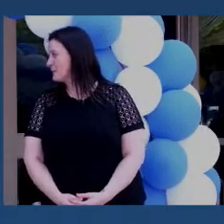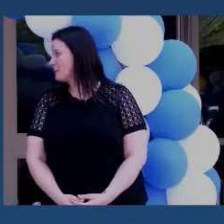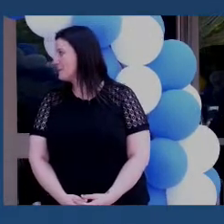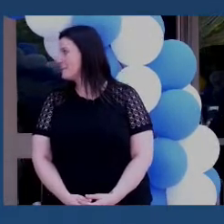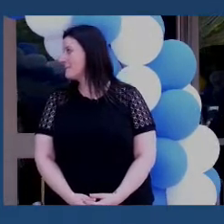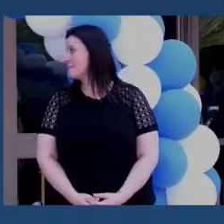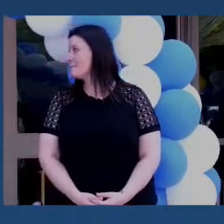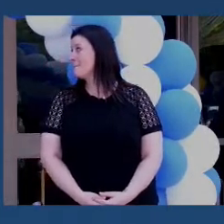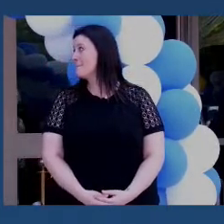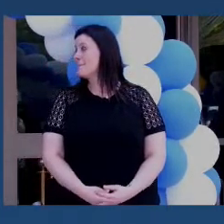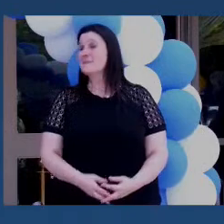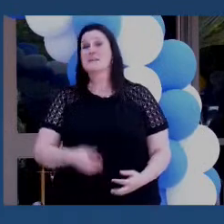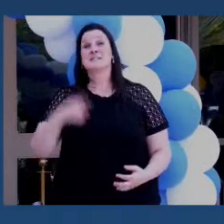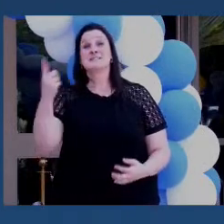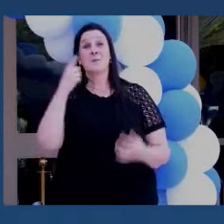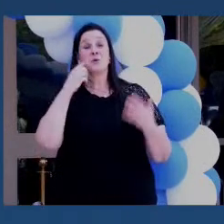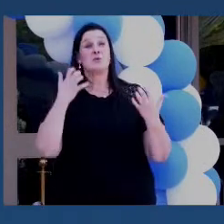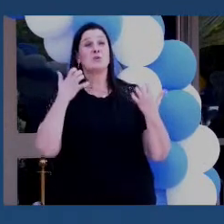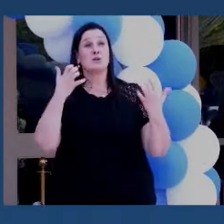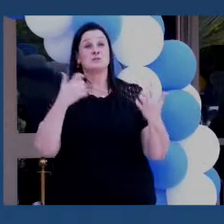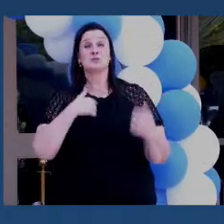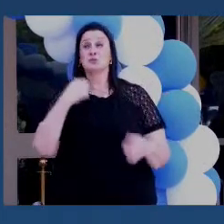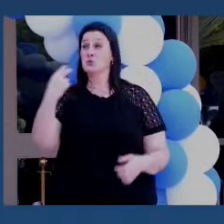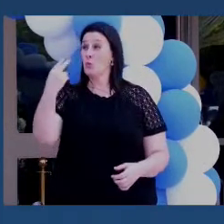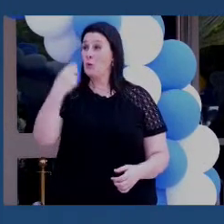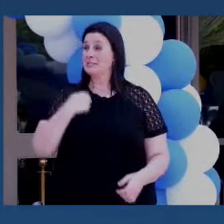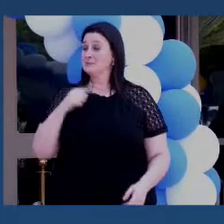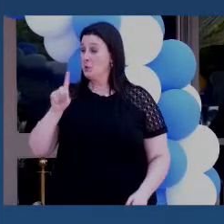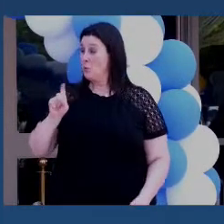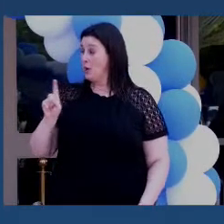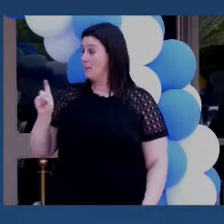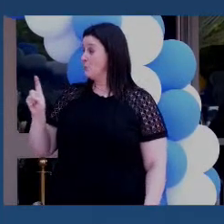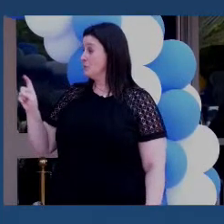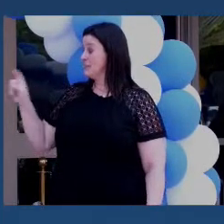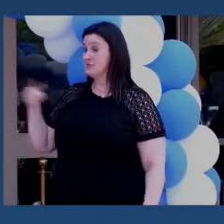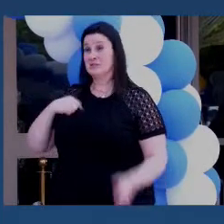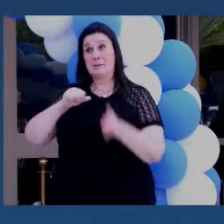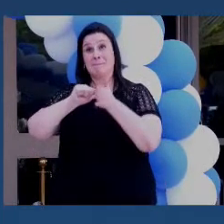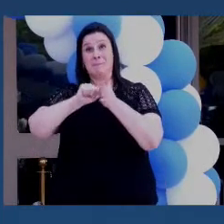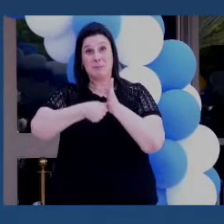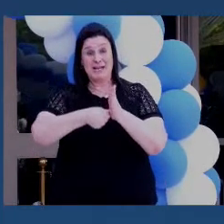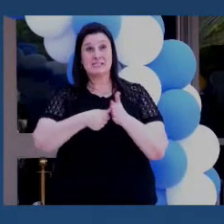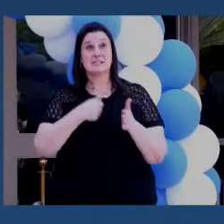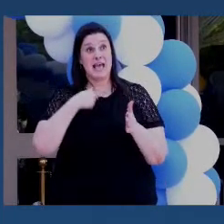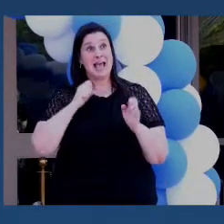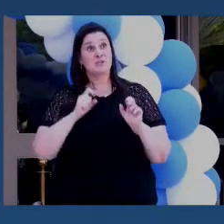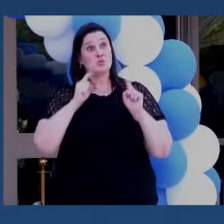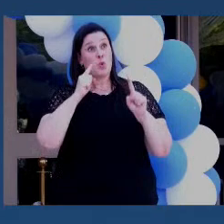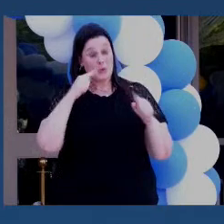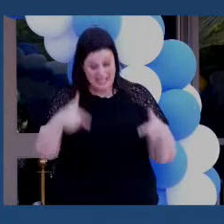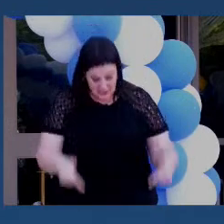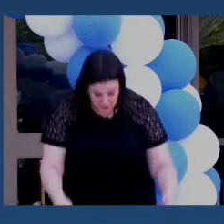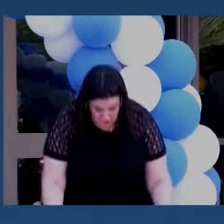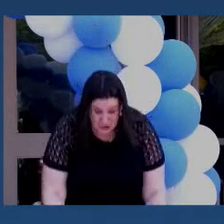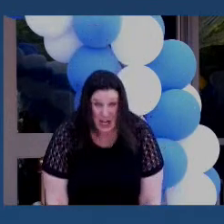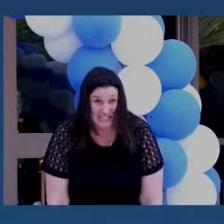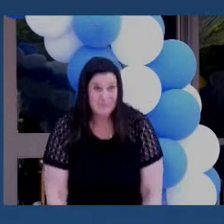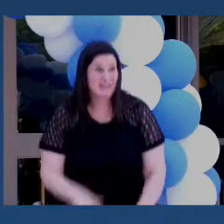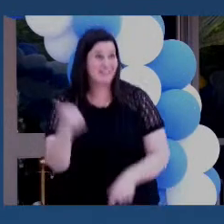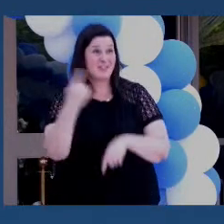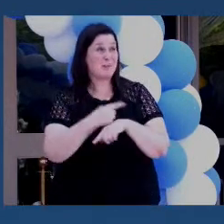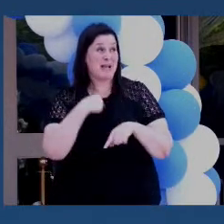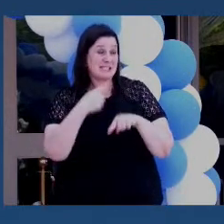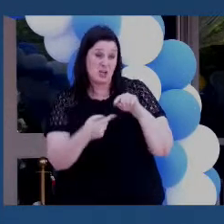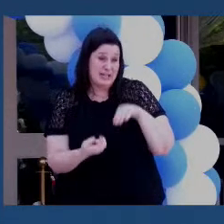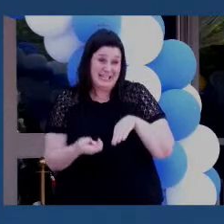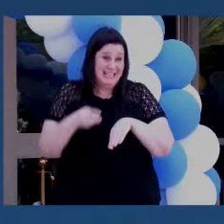There's somebody in the audience who just watched me walk up those stairs, and she was pretty impressed because I had to go to get shots in my knee the other day because I couldn't get out of